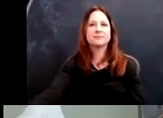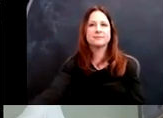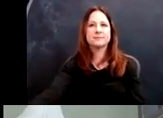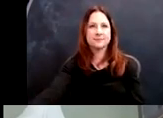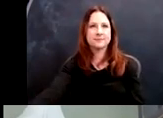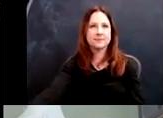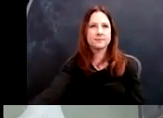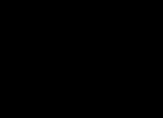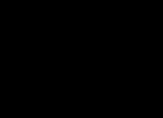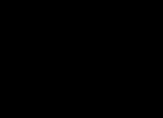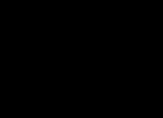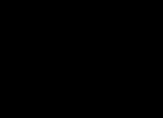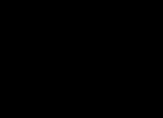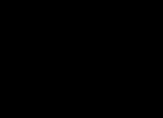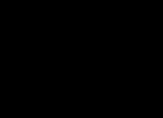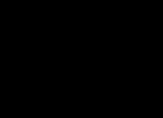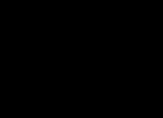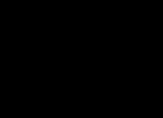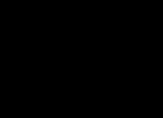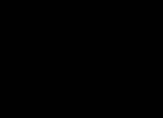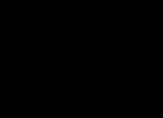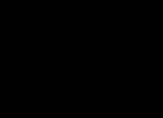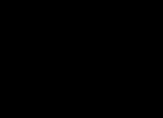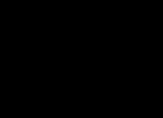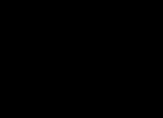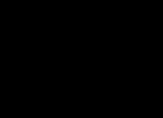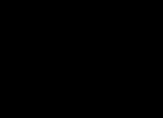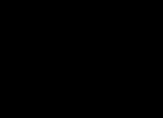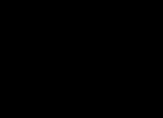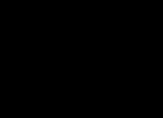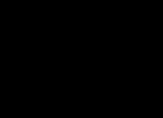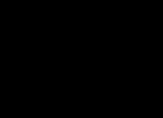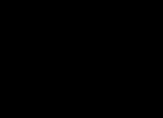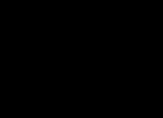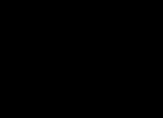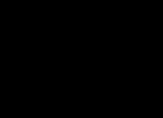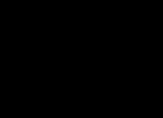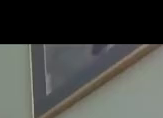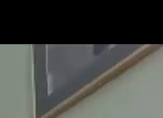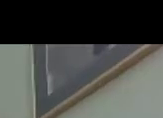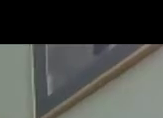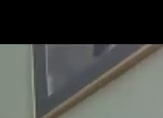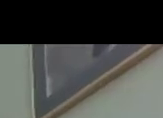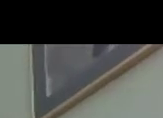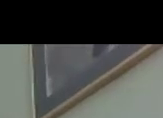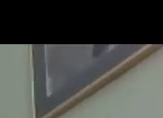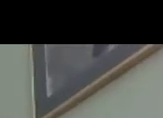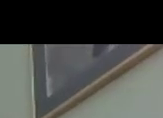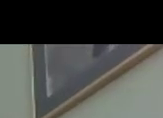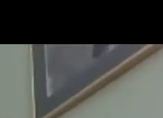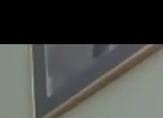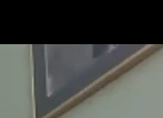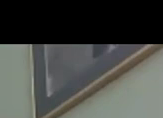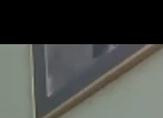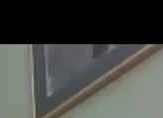Excellent. Thank you so much, Bettina, for that great introduction. Hey, welcome everybody. So glad to have you or have you